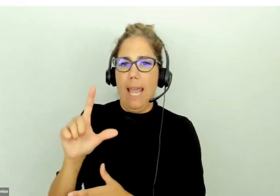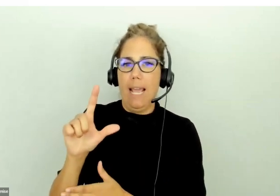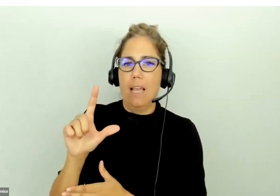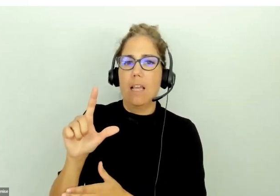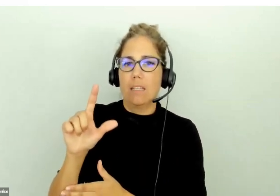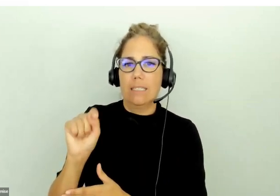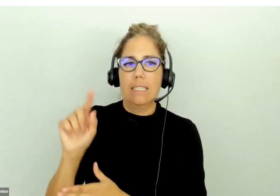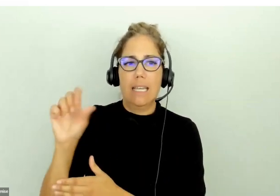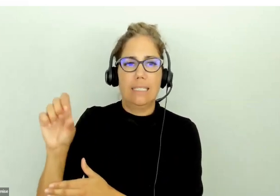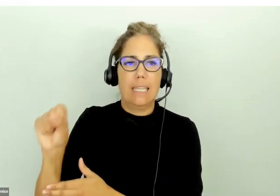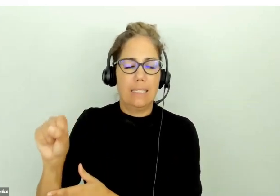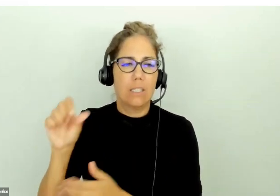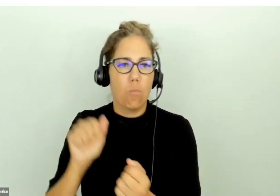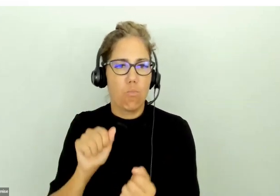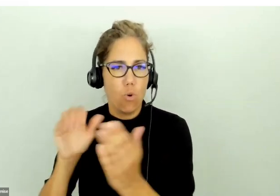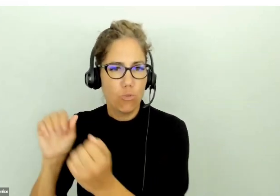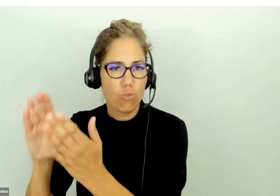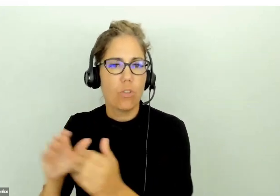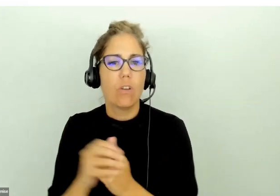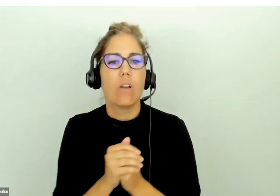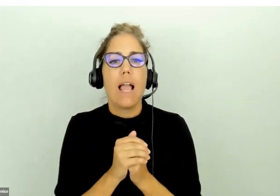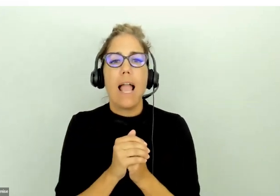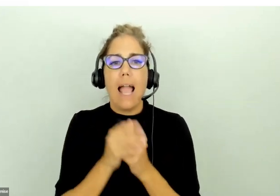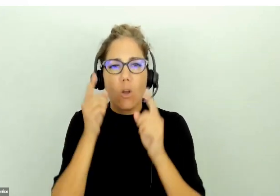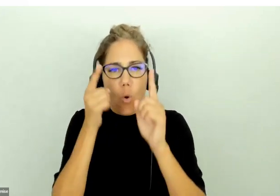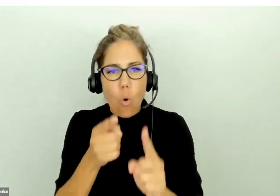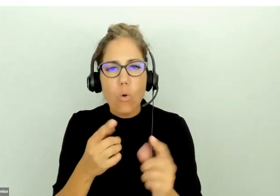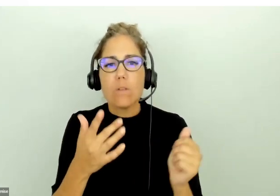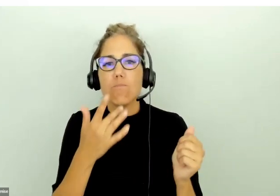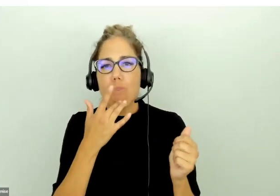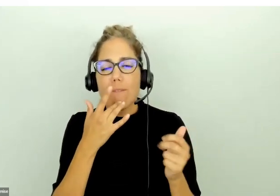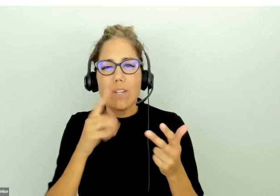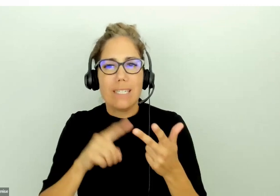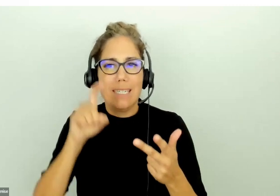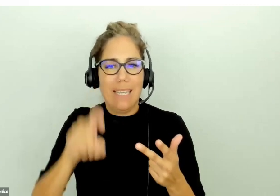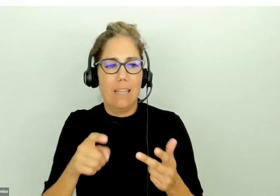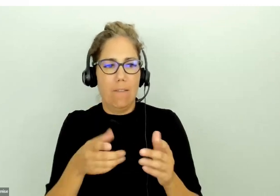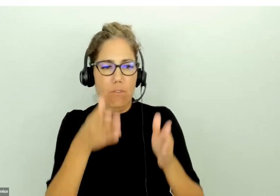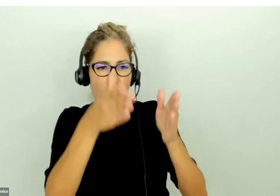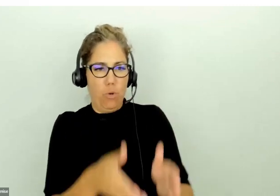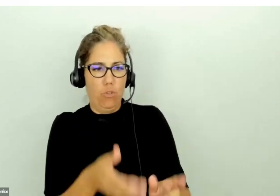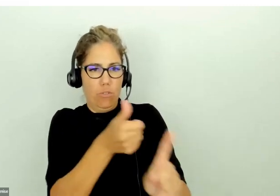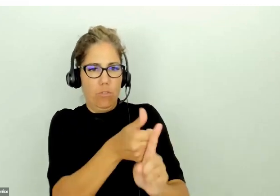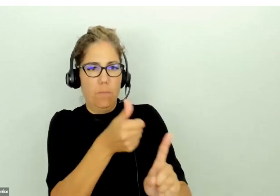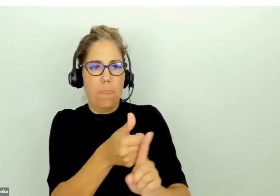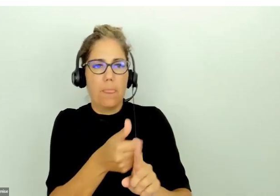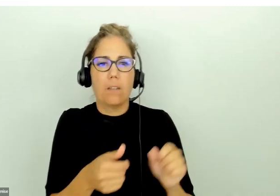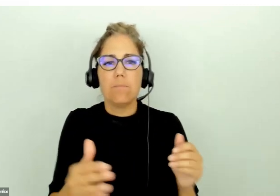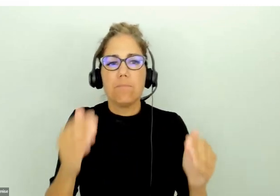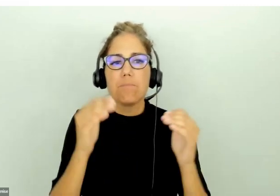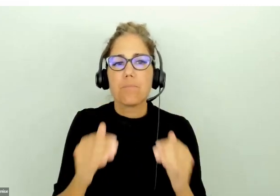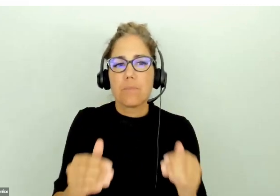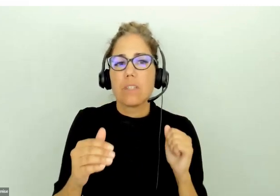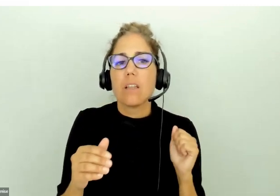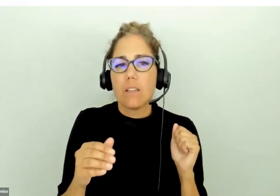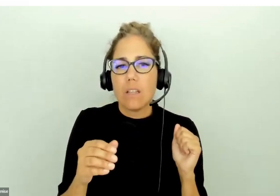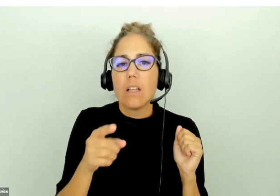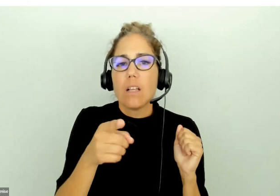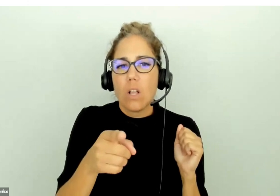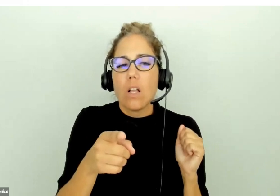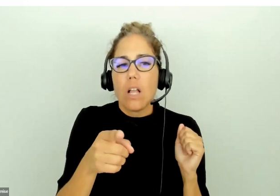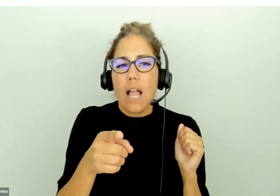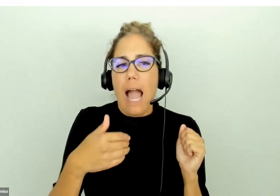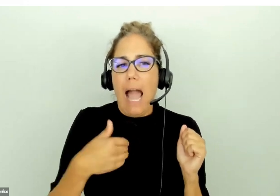we provide is the SAMHSA's 988 Suicide and Crisis Lifeline,